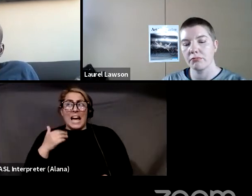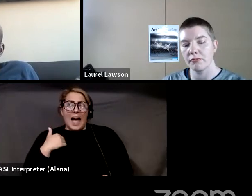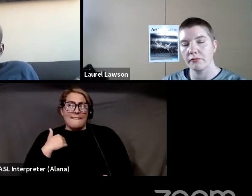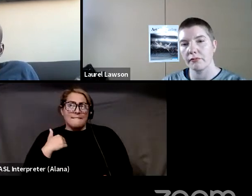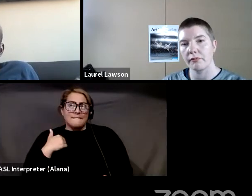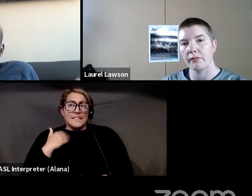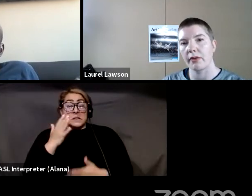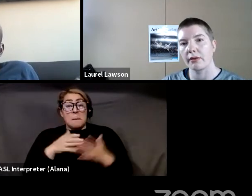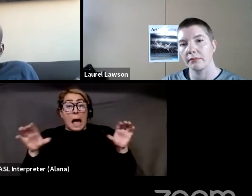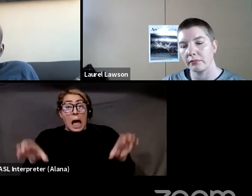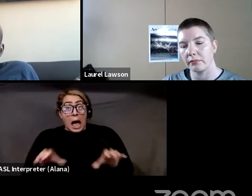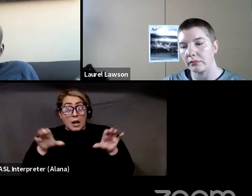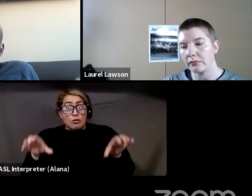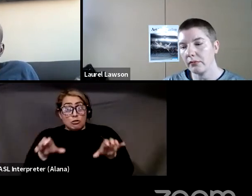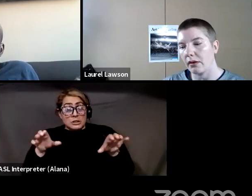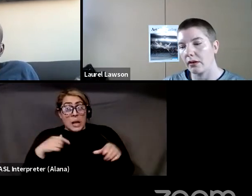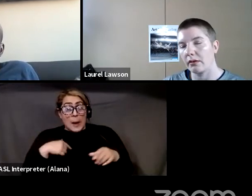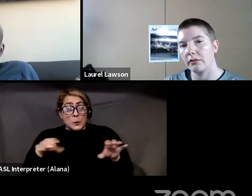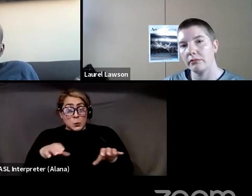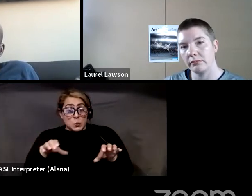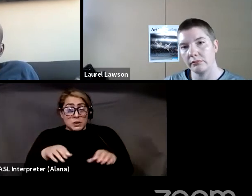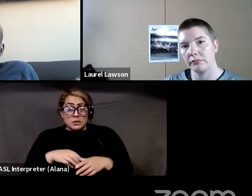doing. Like I'm still